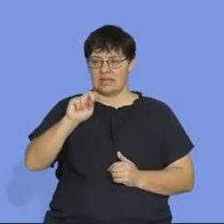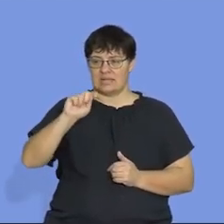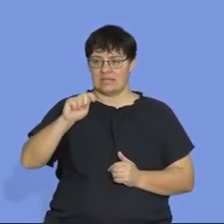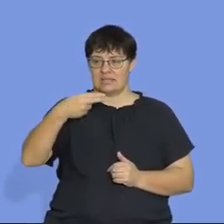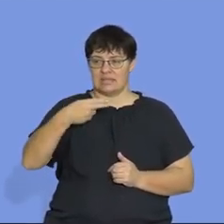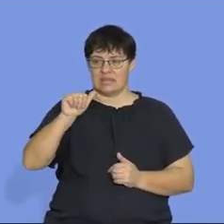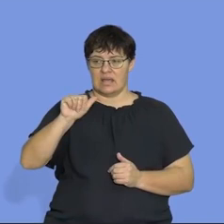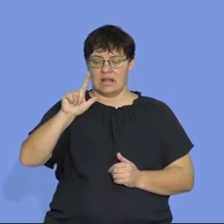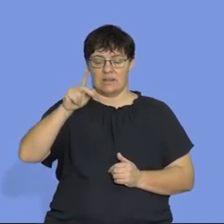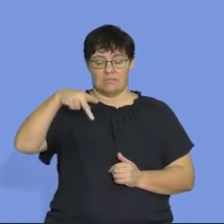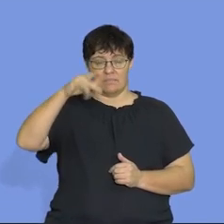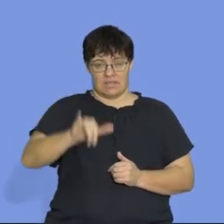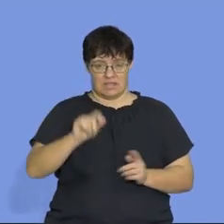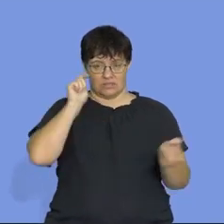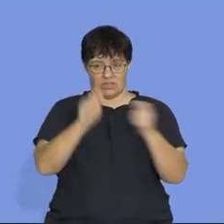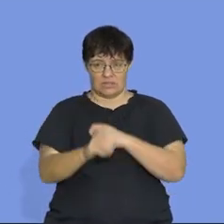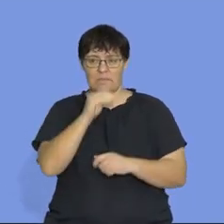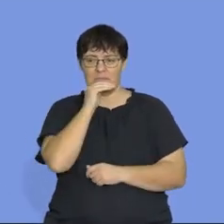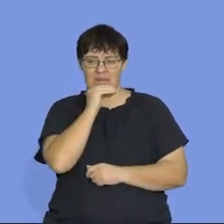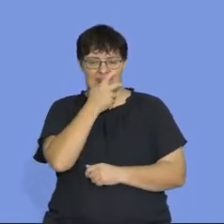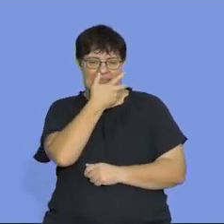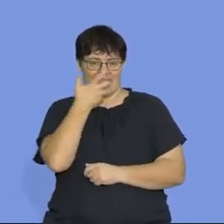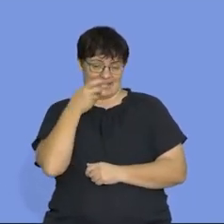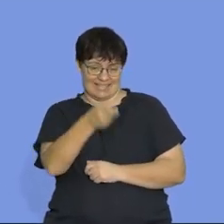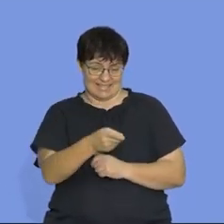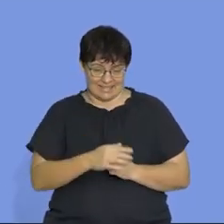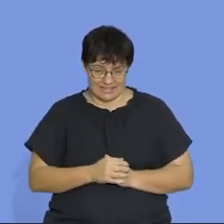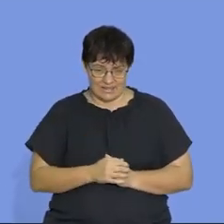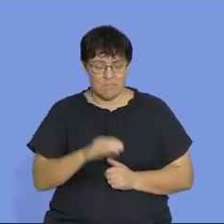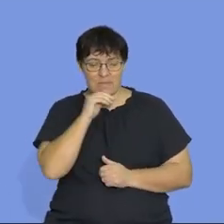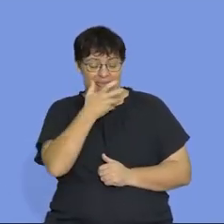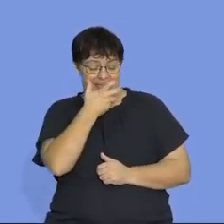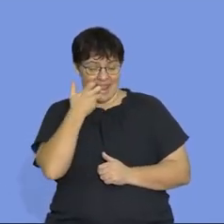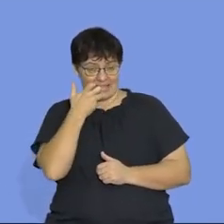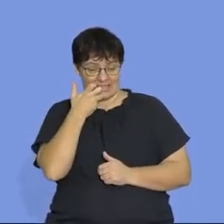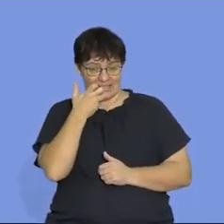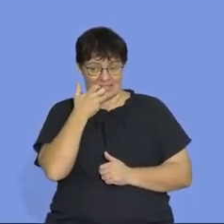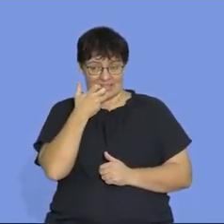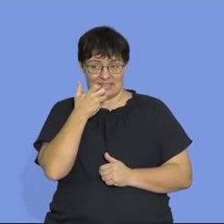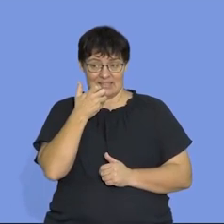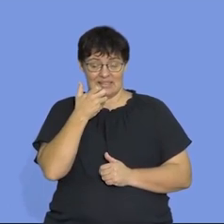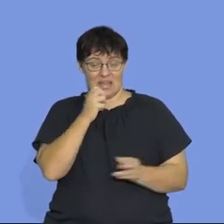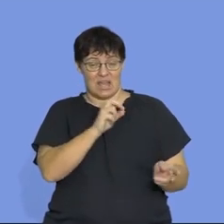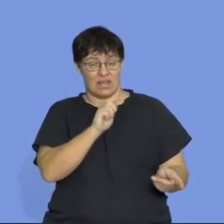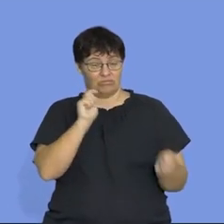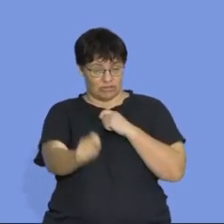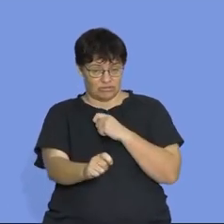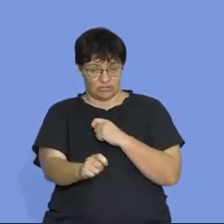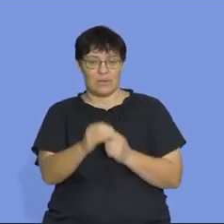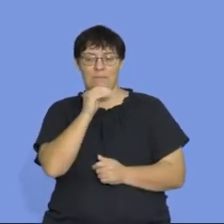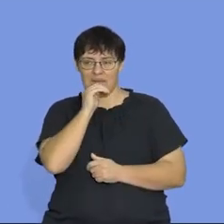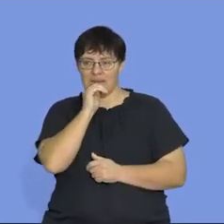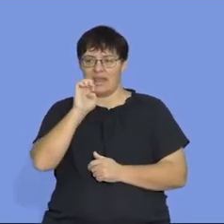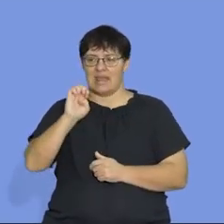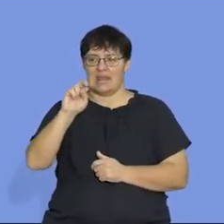change, which is actually the heat of reaction. So when we talk about heat of reaction of a chemical change, we're actually talking about the